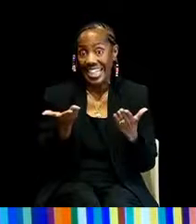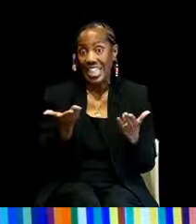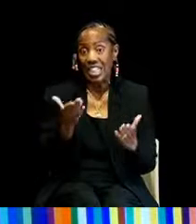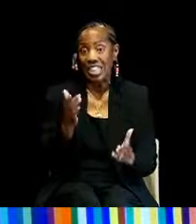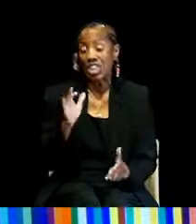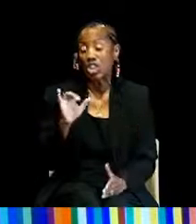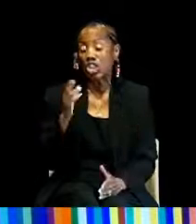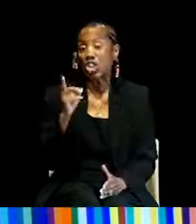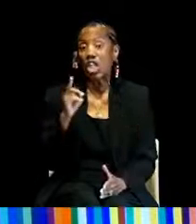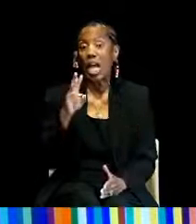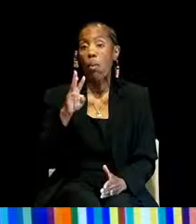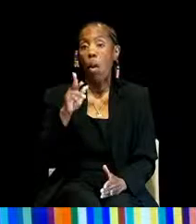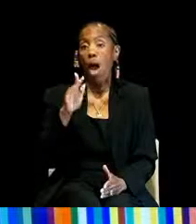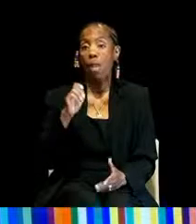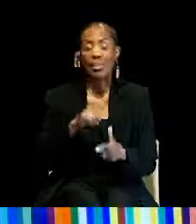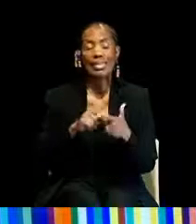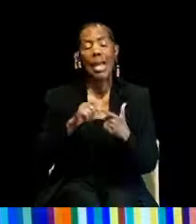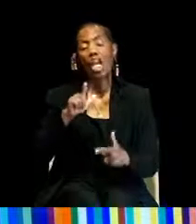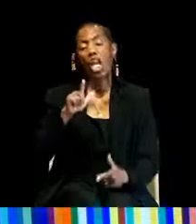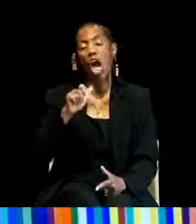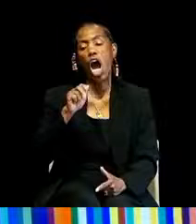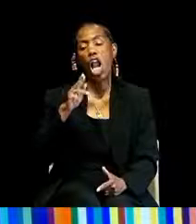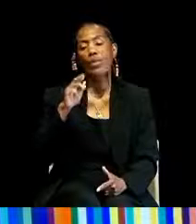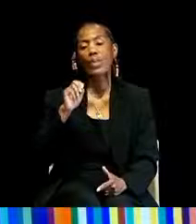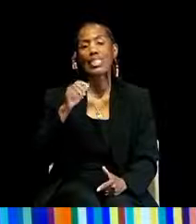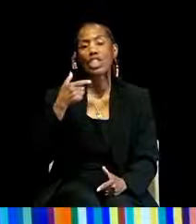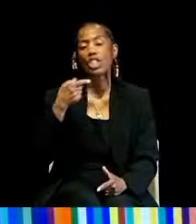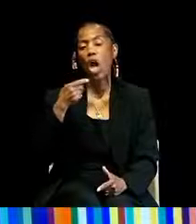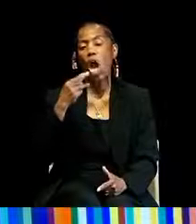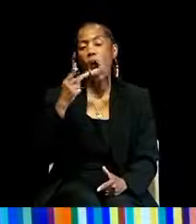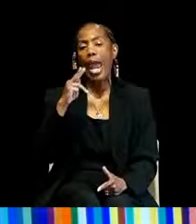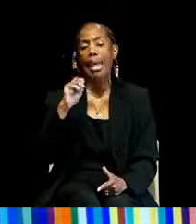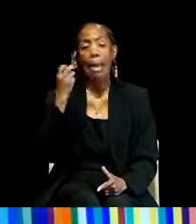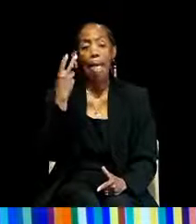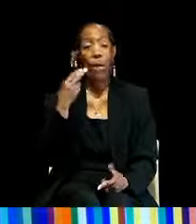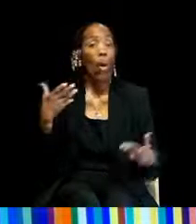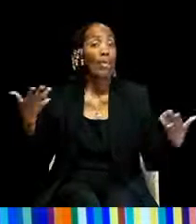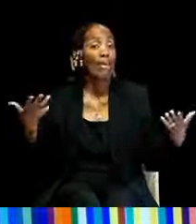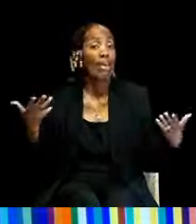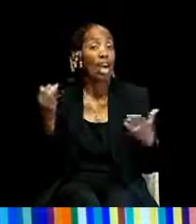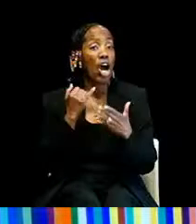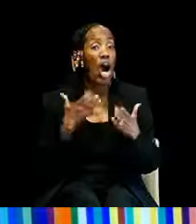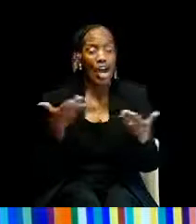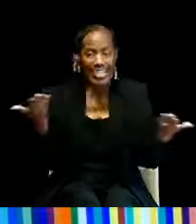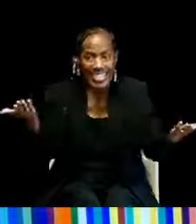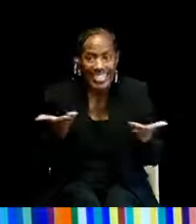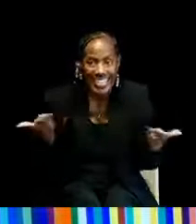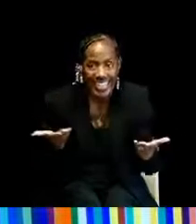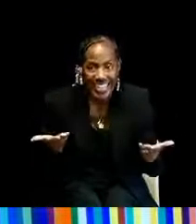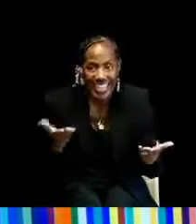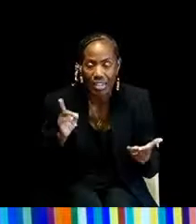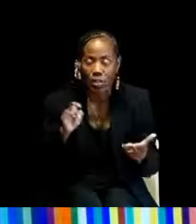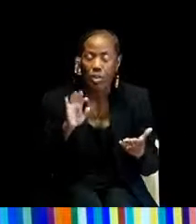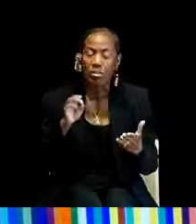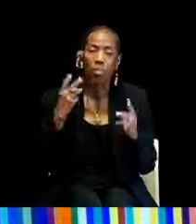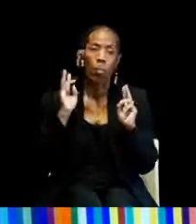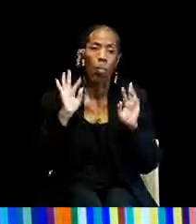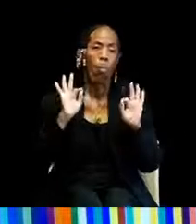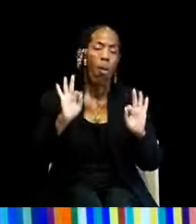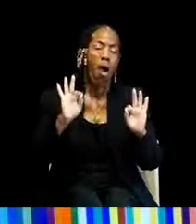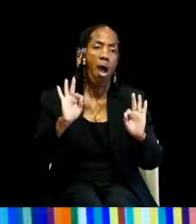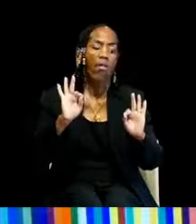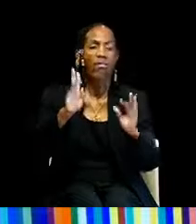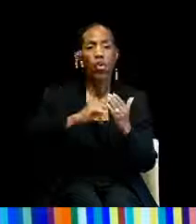Shan Wallace and Lawrence Burney, amazing. They are both here as artists in residence doing two really remarkable